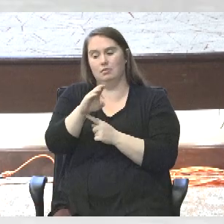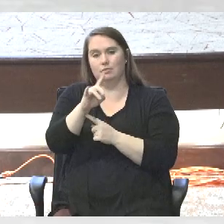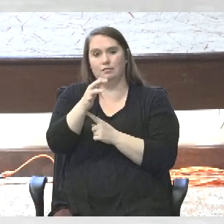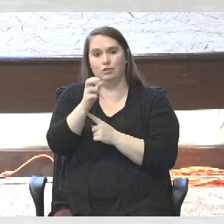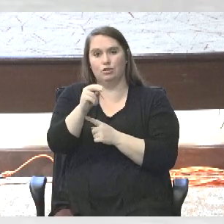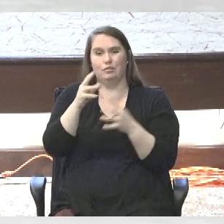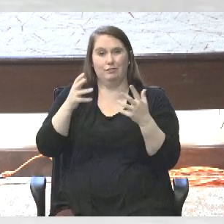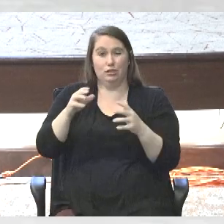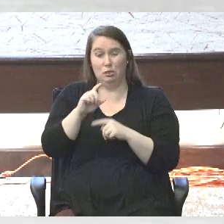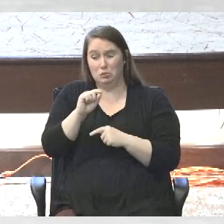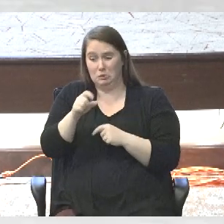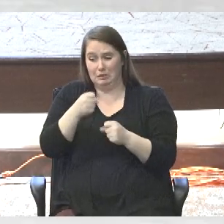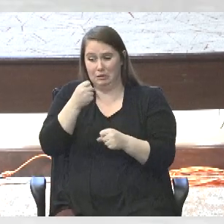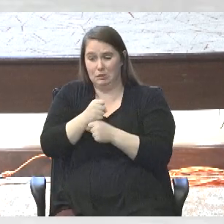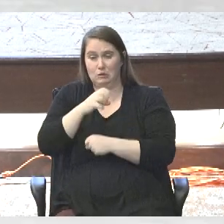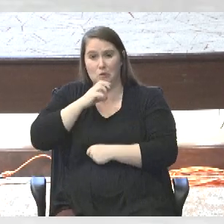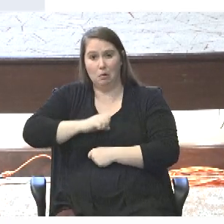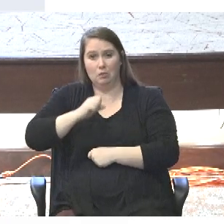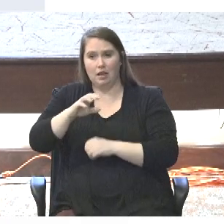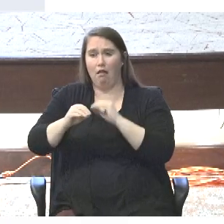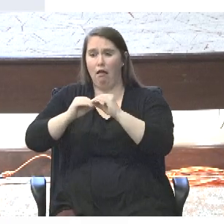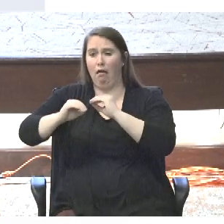on the perimeter and extremity of Waco.